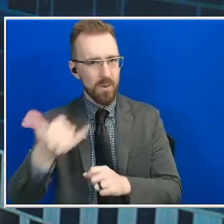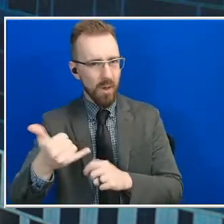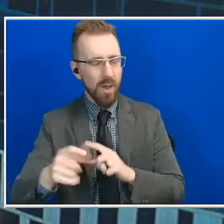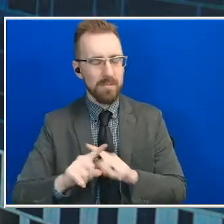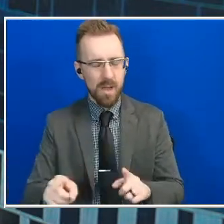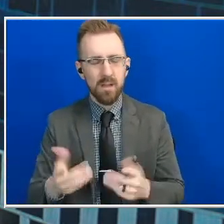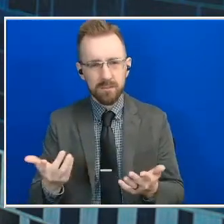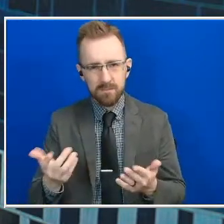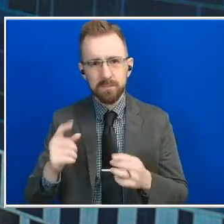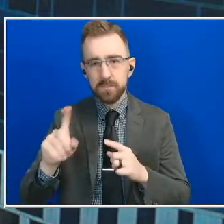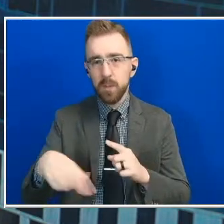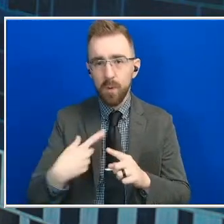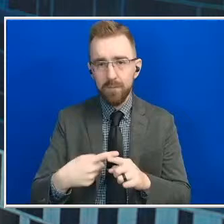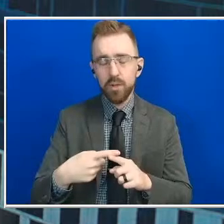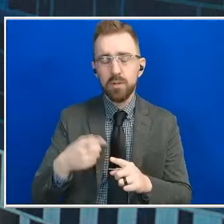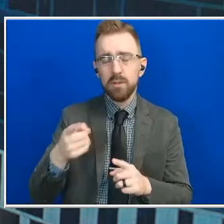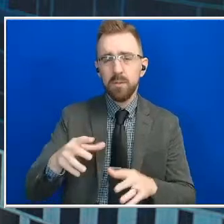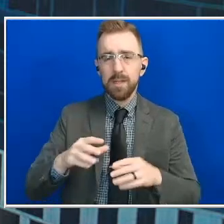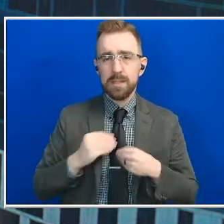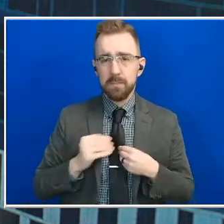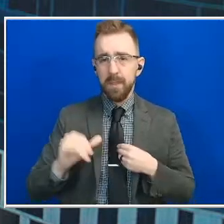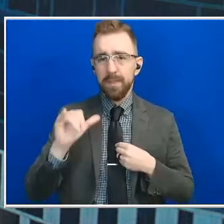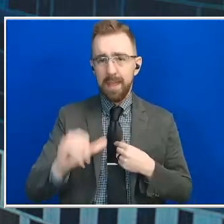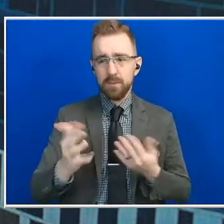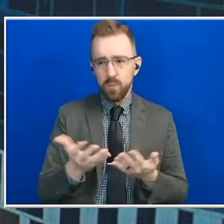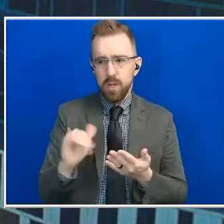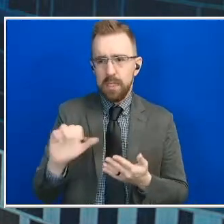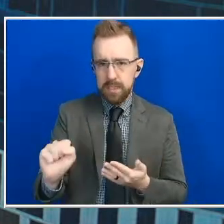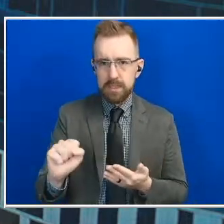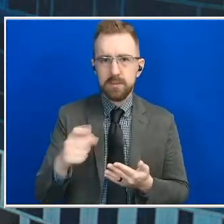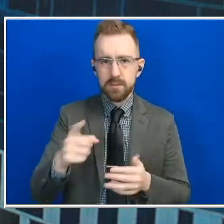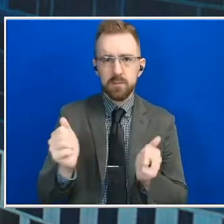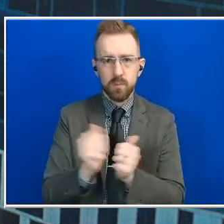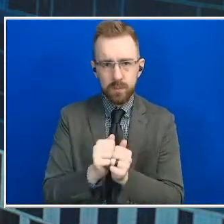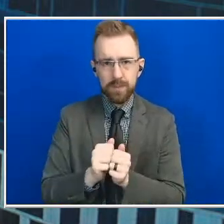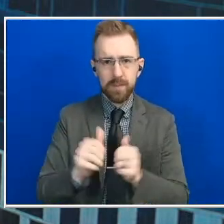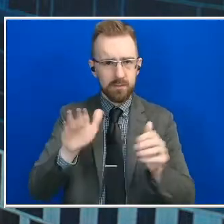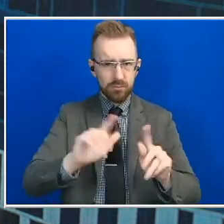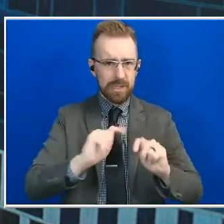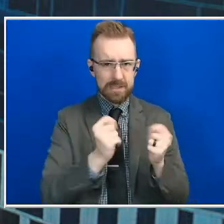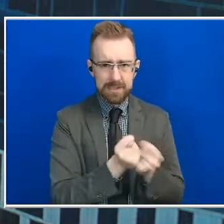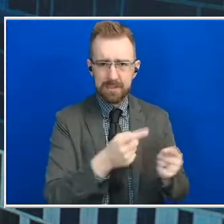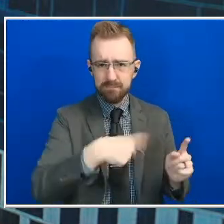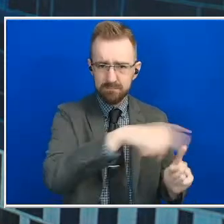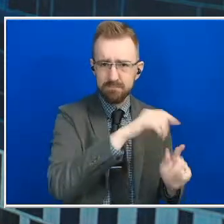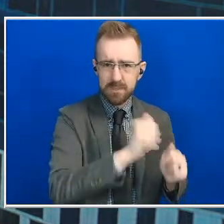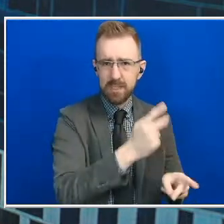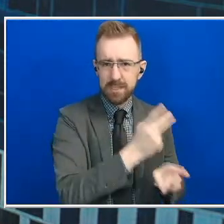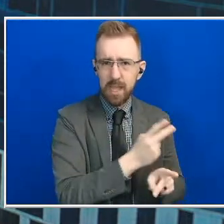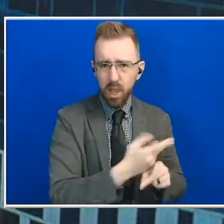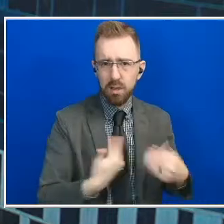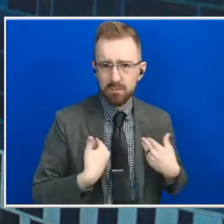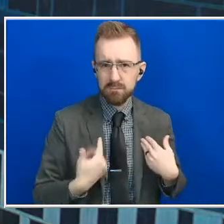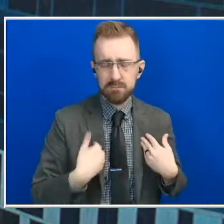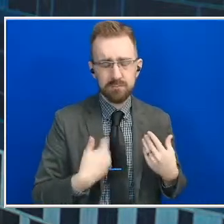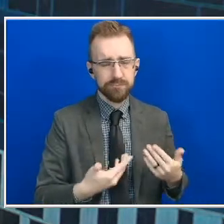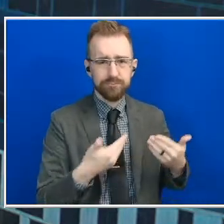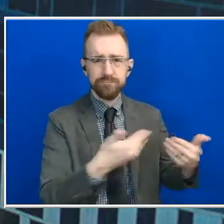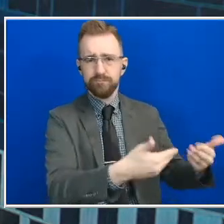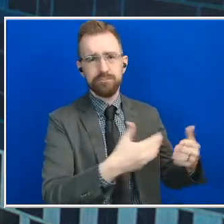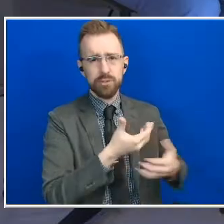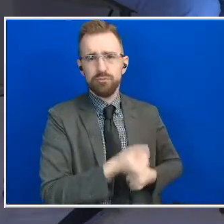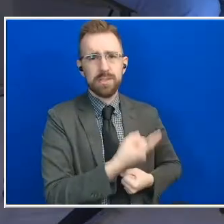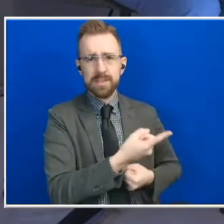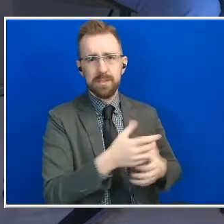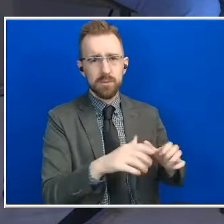once you kind of accept that that's what it is, and that you're with a great team who can take care of you, you put it in their hands, and you just go with, and you do what they say. They're the professionals.